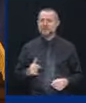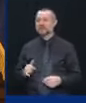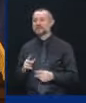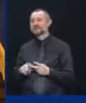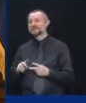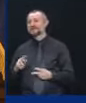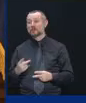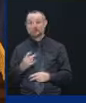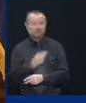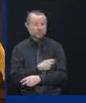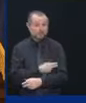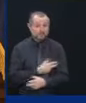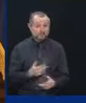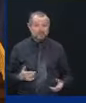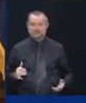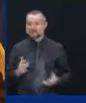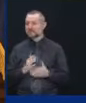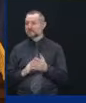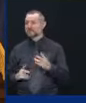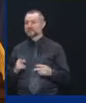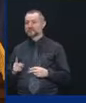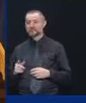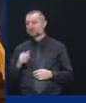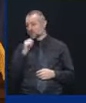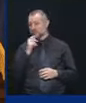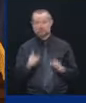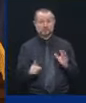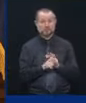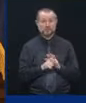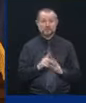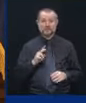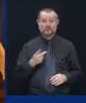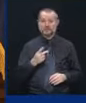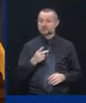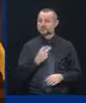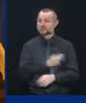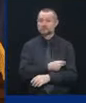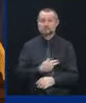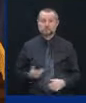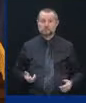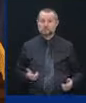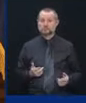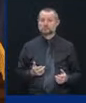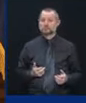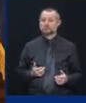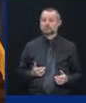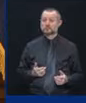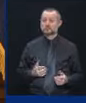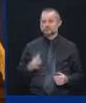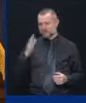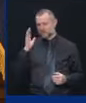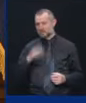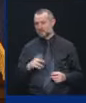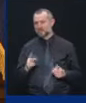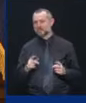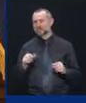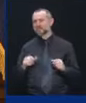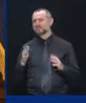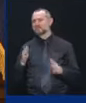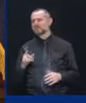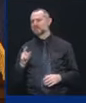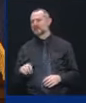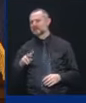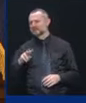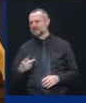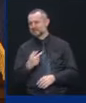doses. Some people won't come back for their second dose. I get all the scientists say, give the second dose